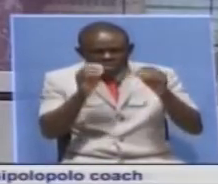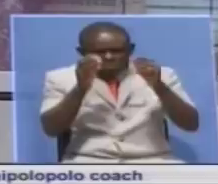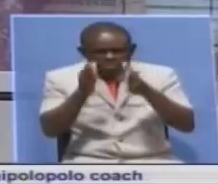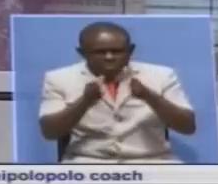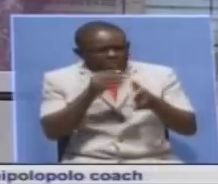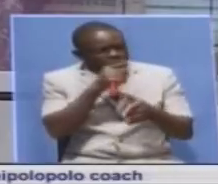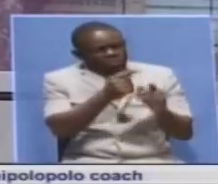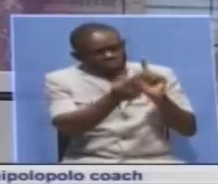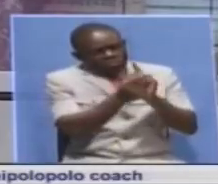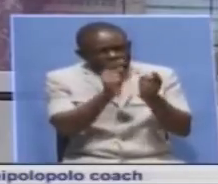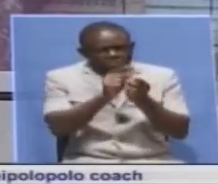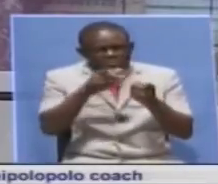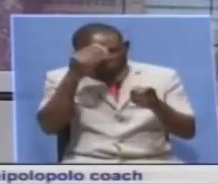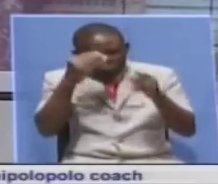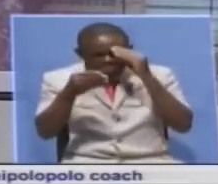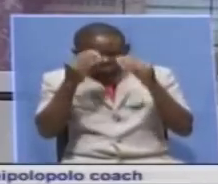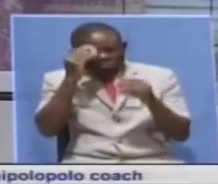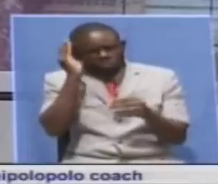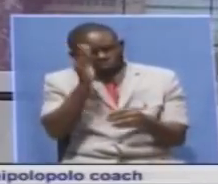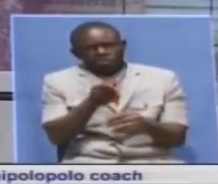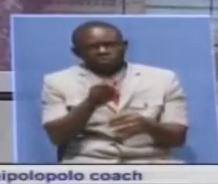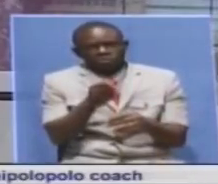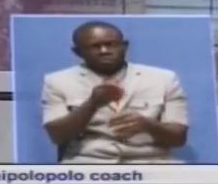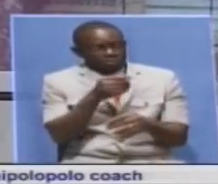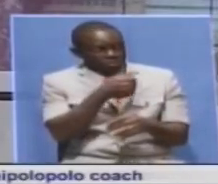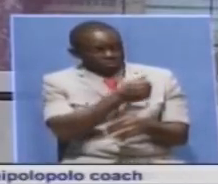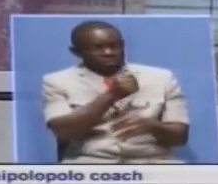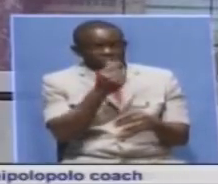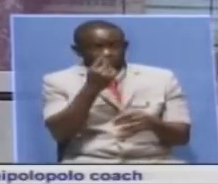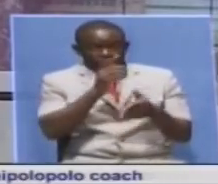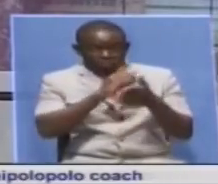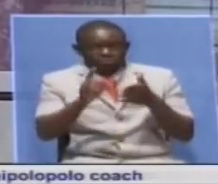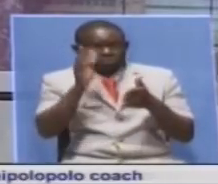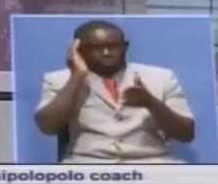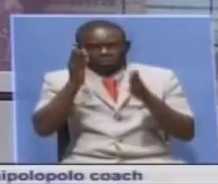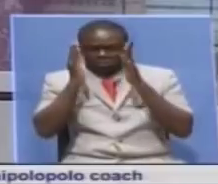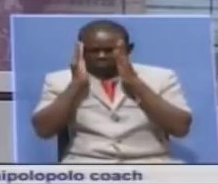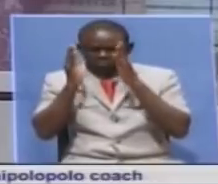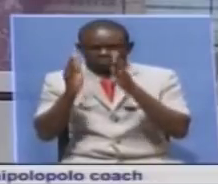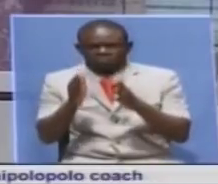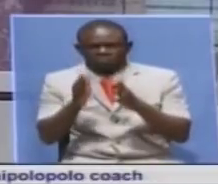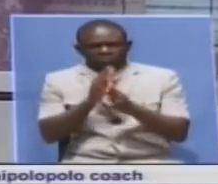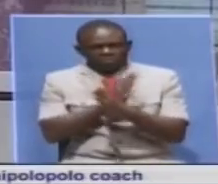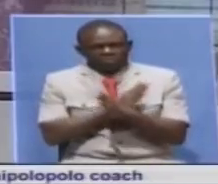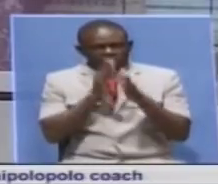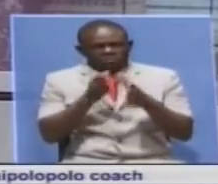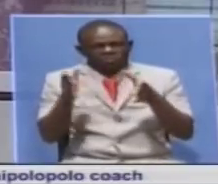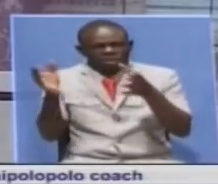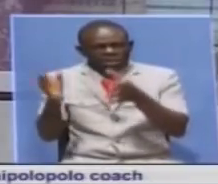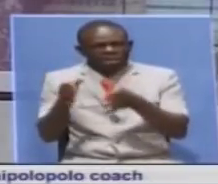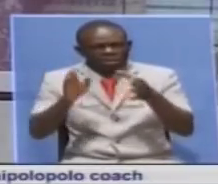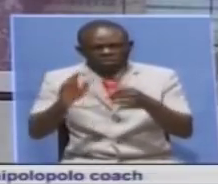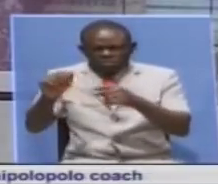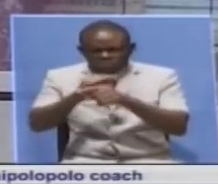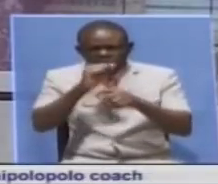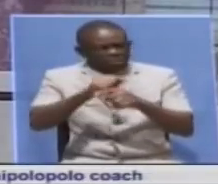He says Vandenbroek will also dedicate a week to attend training sessions of various super division clubs and watch league games as well as